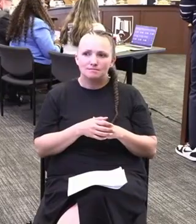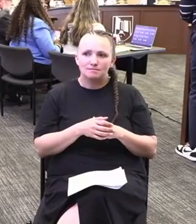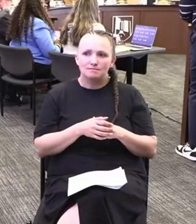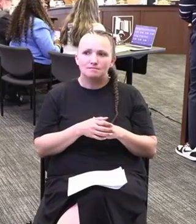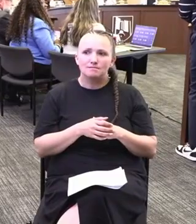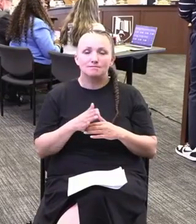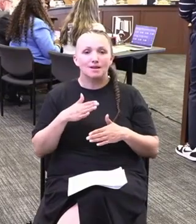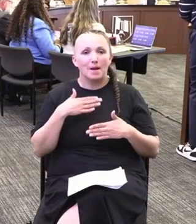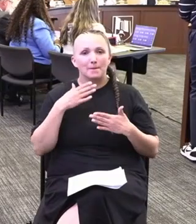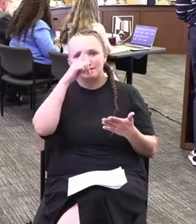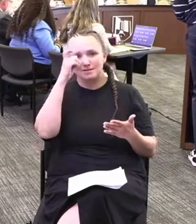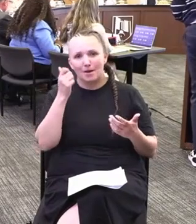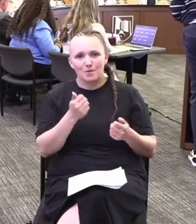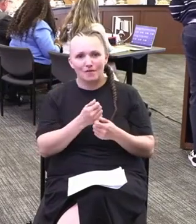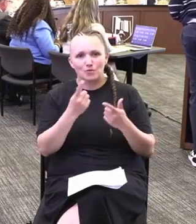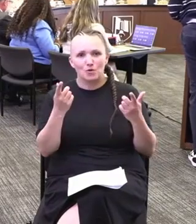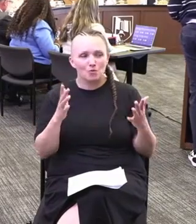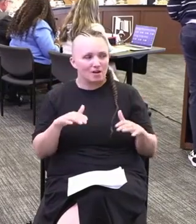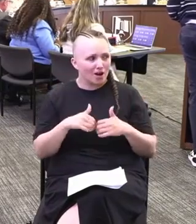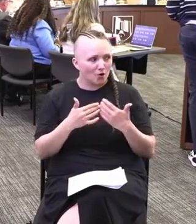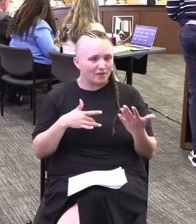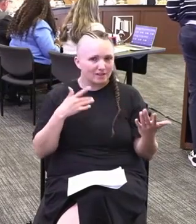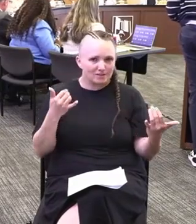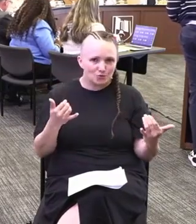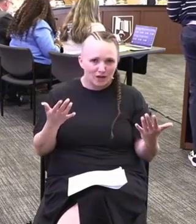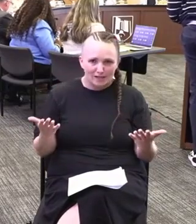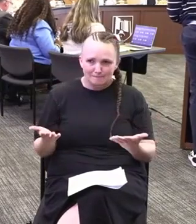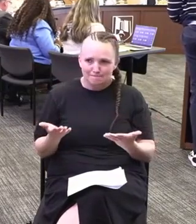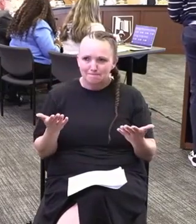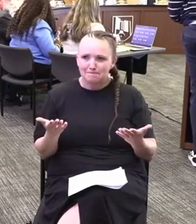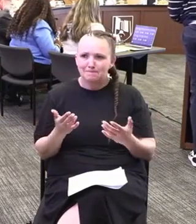Happy summer, everybody. How are we feeling today?